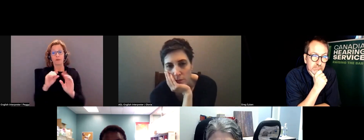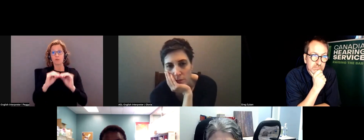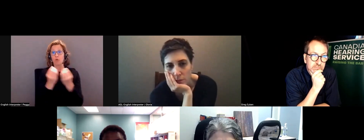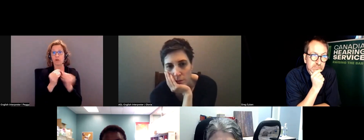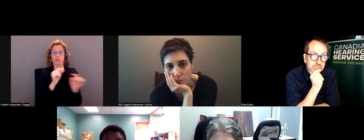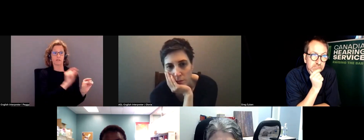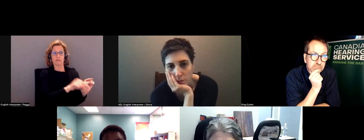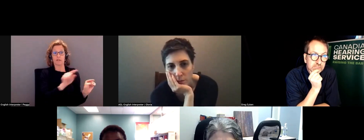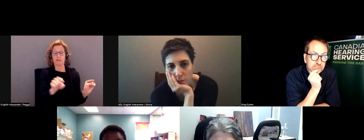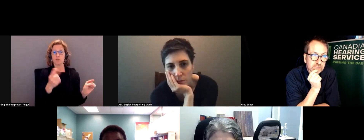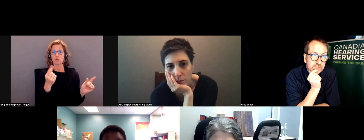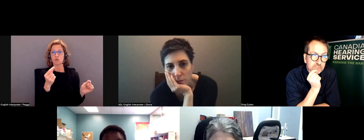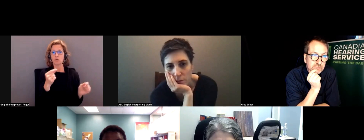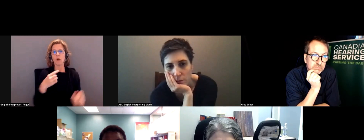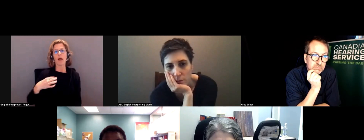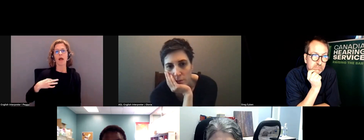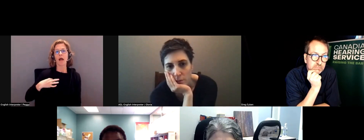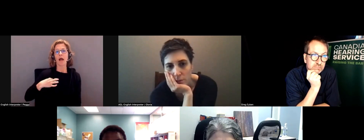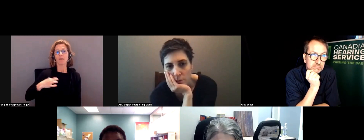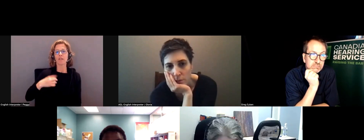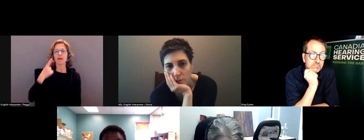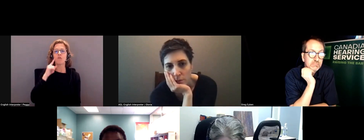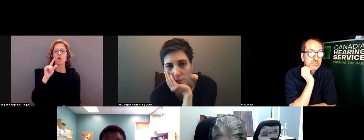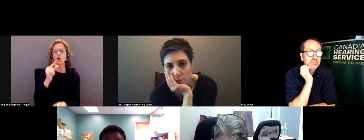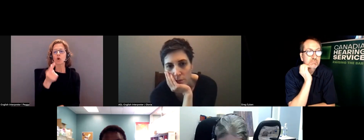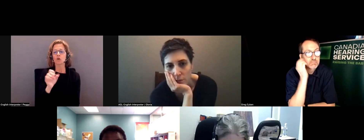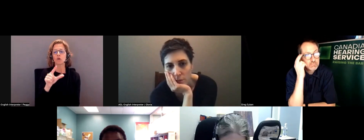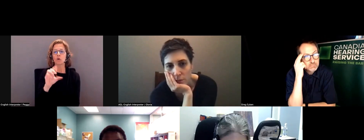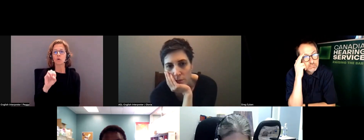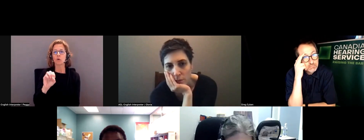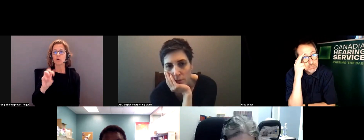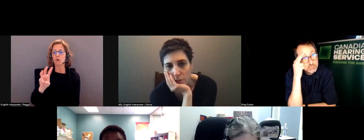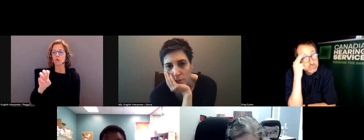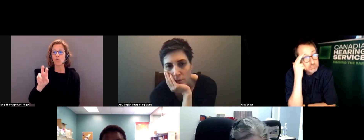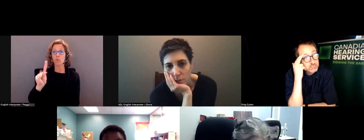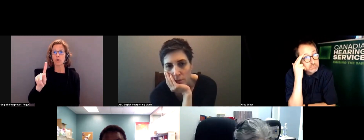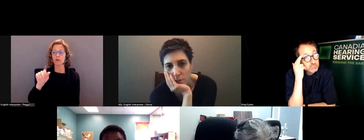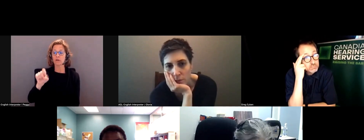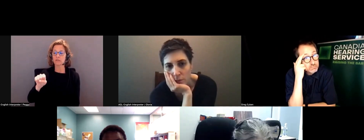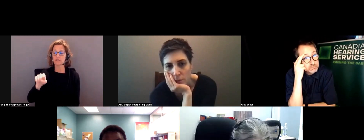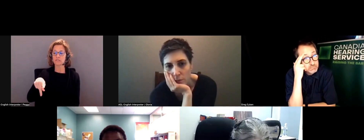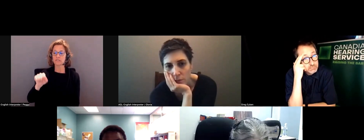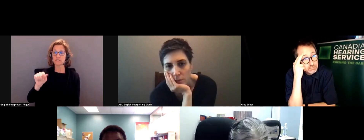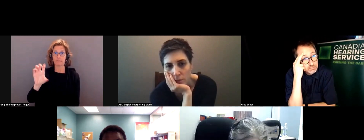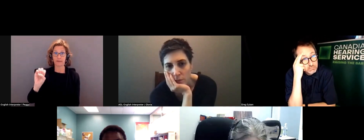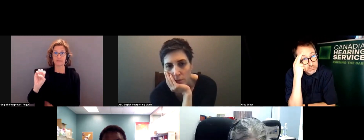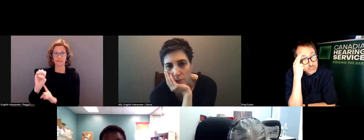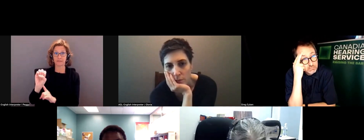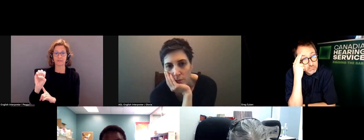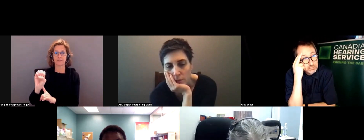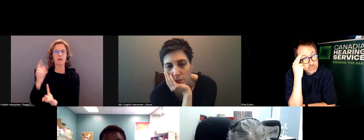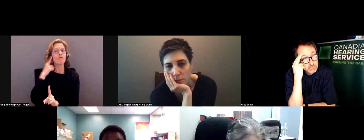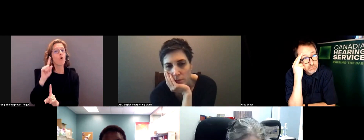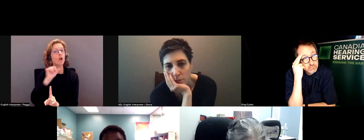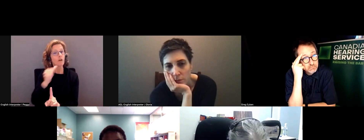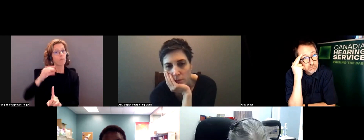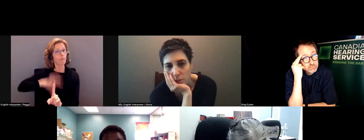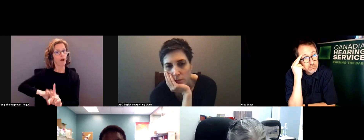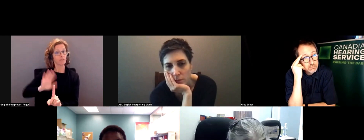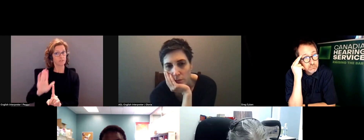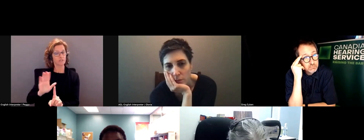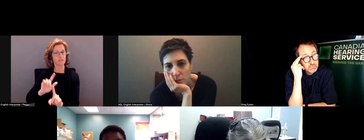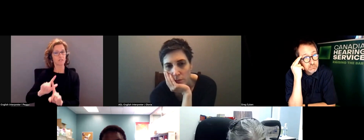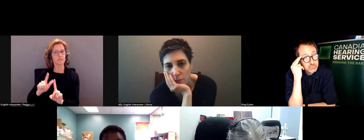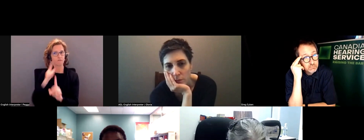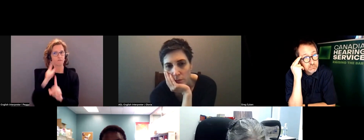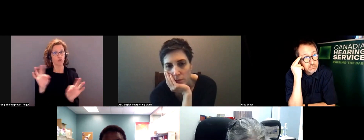actually still applying for Google Workspace. And if they have learners who struggle, and this is Google Workspace for nonprofits, where they get it for